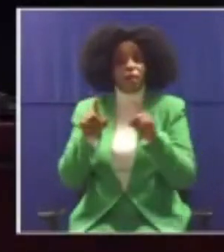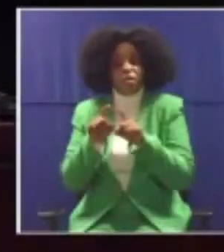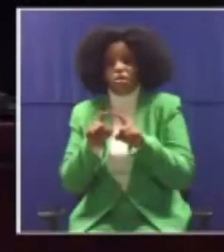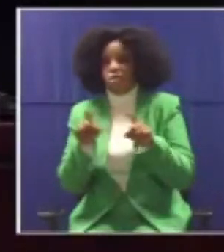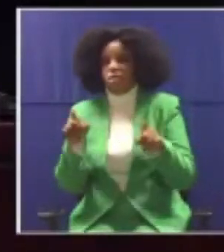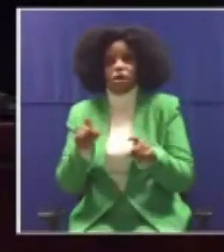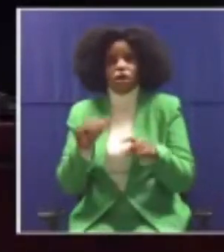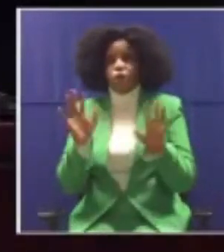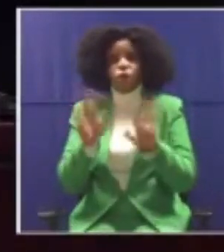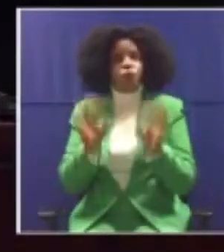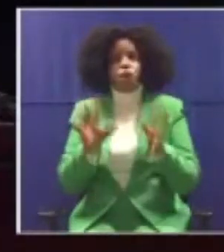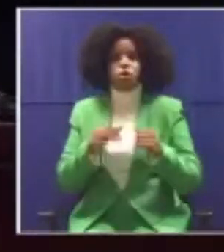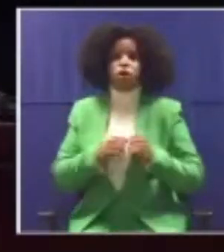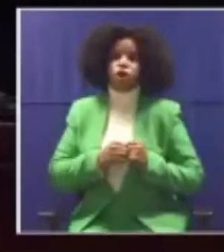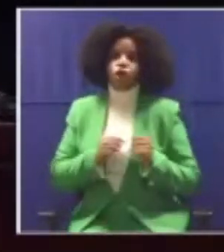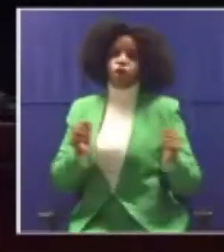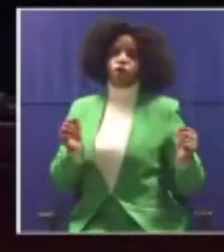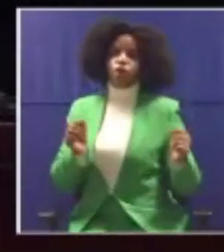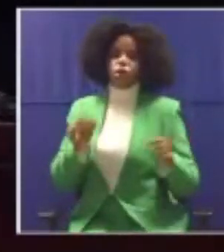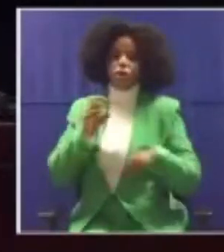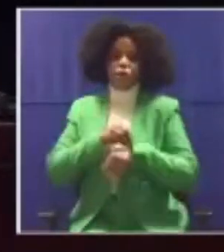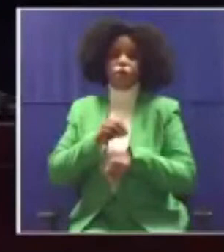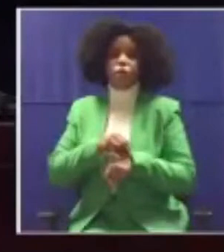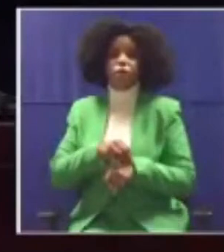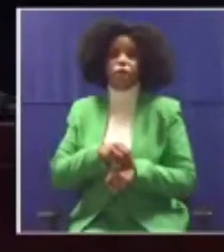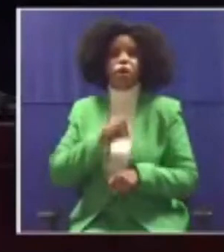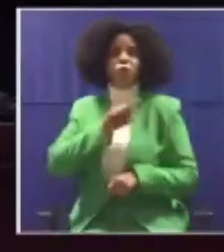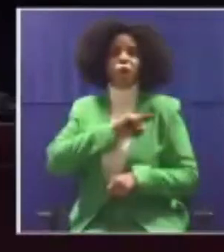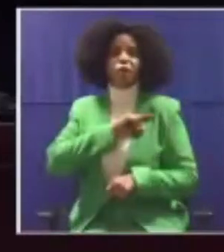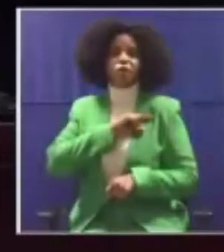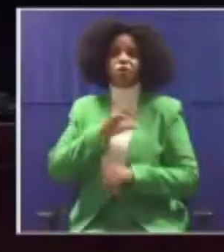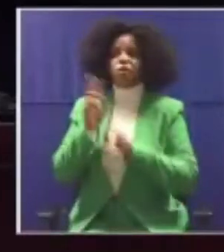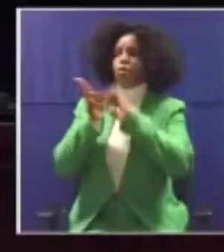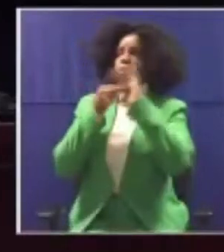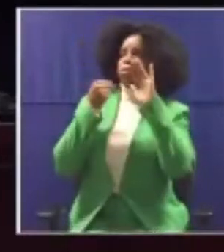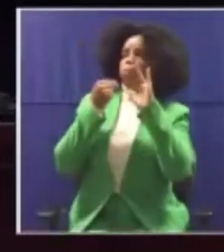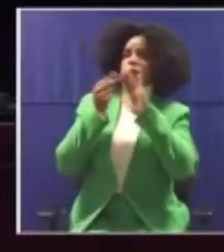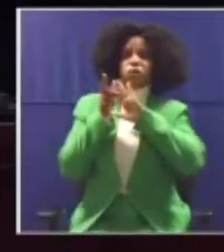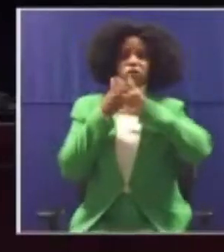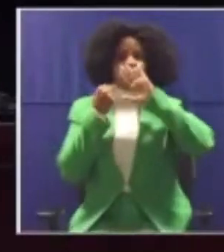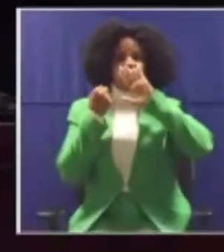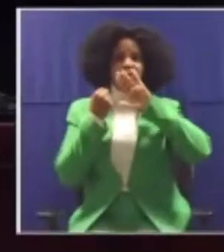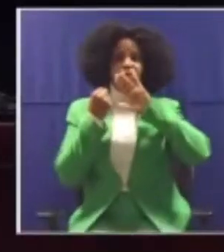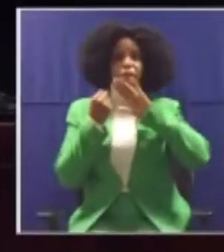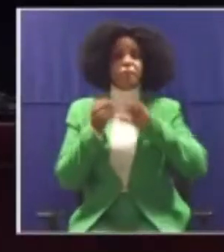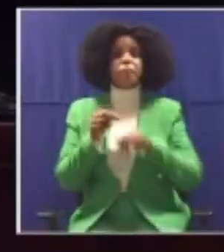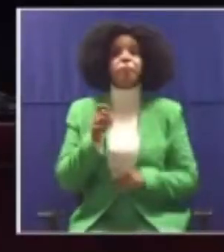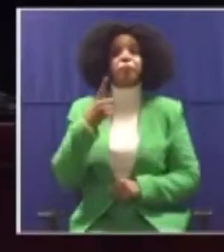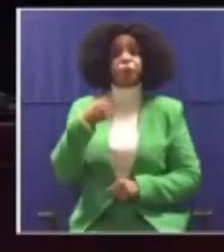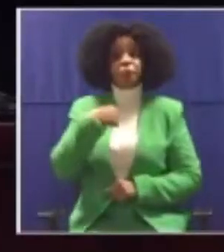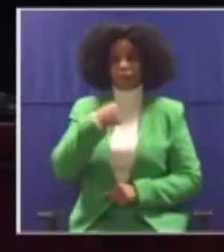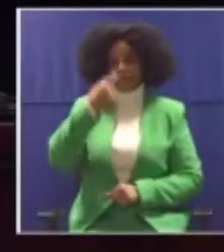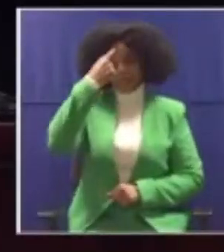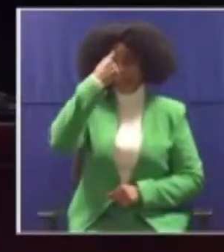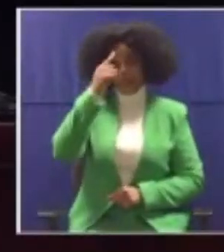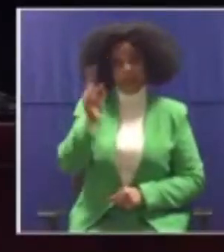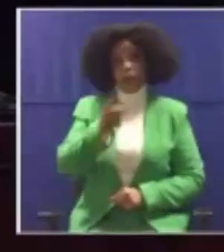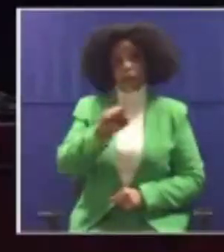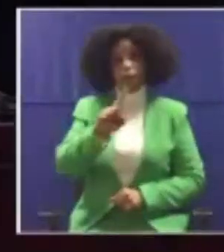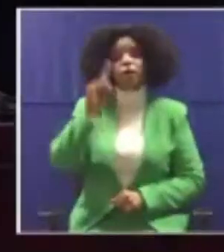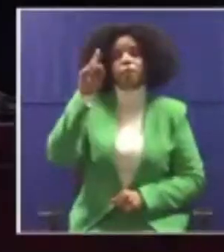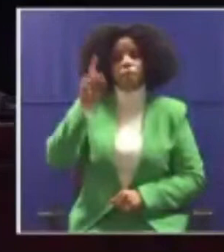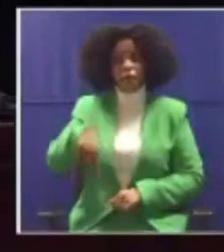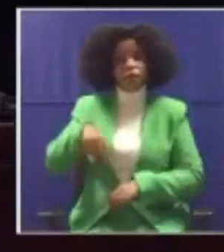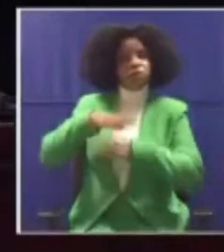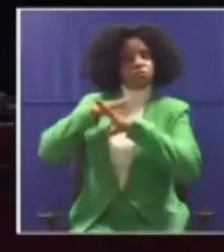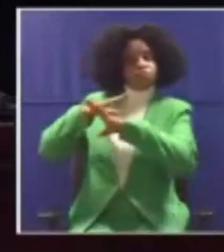reveal the problems they have because they are stigmatized and so on. So I think we must avoid that as much